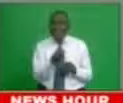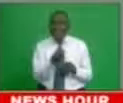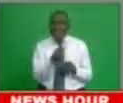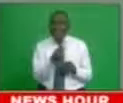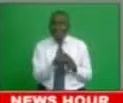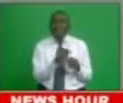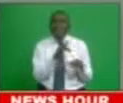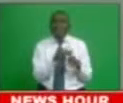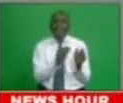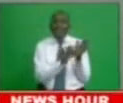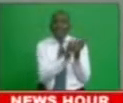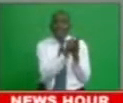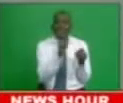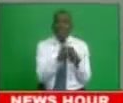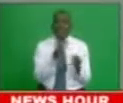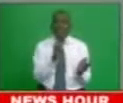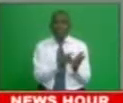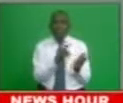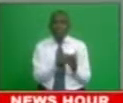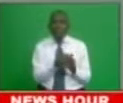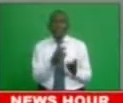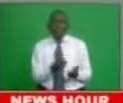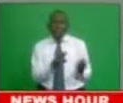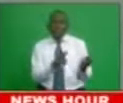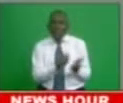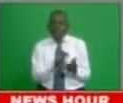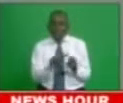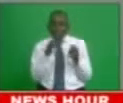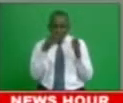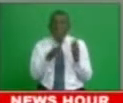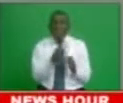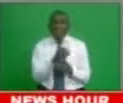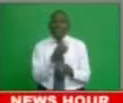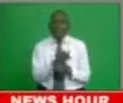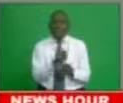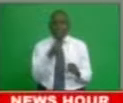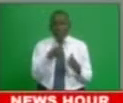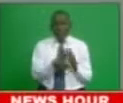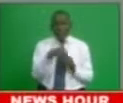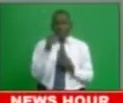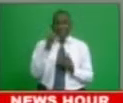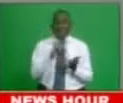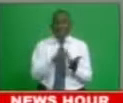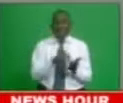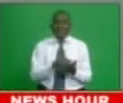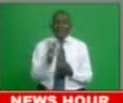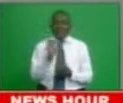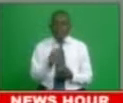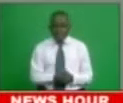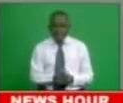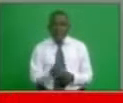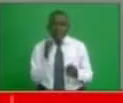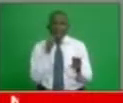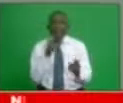becoming affected, and doctors have recommended a focal treatment which costs 10,000 cedis.